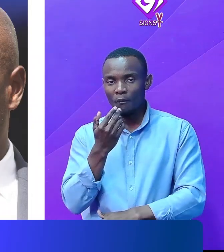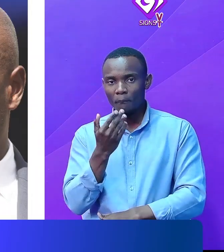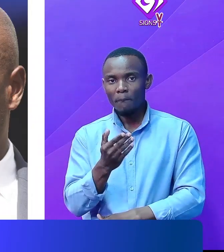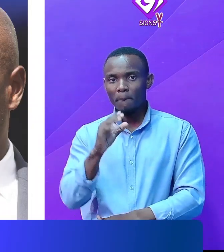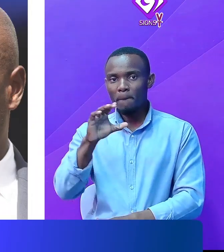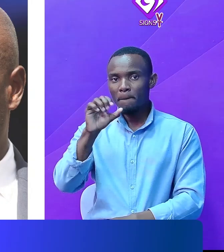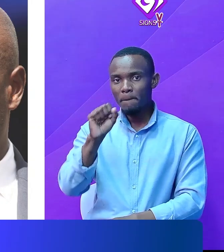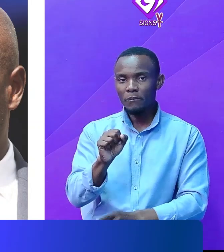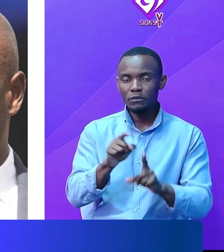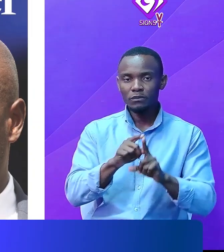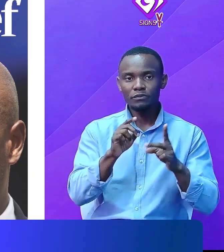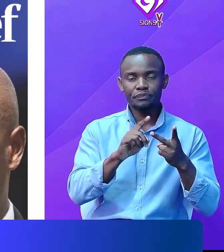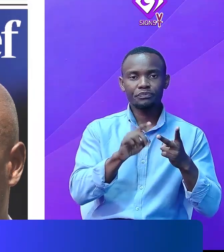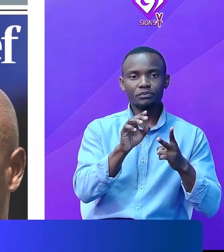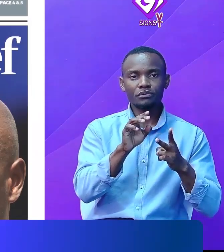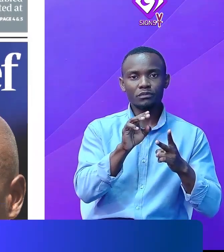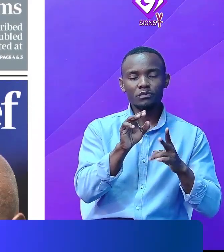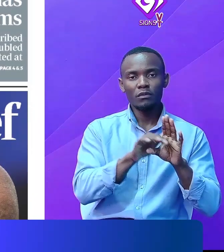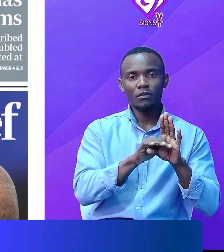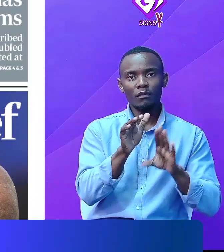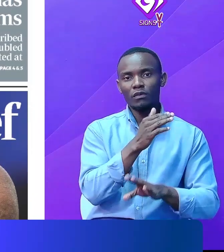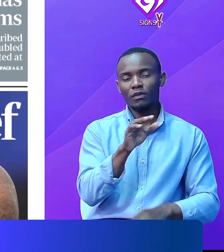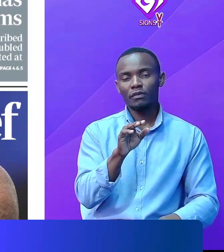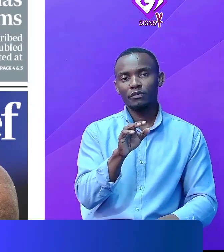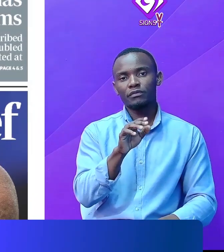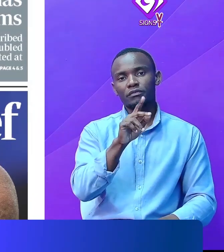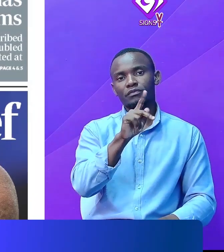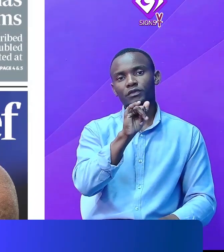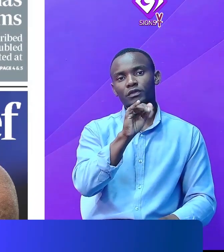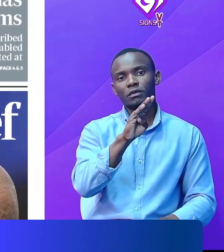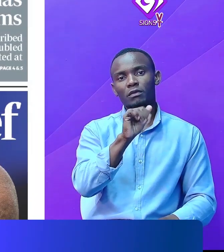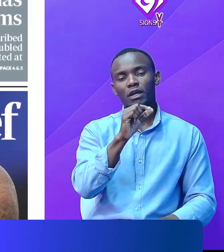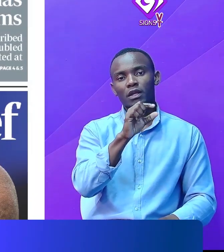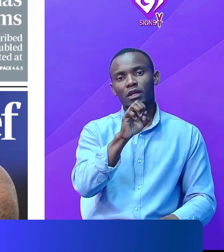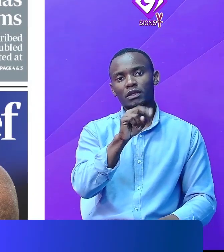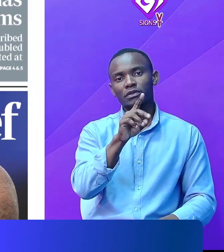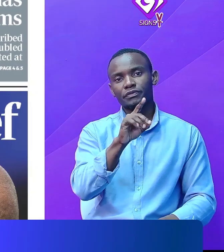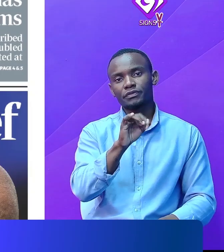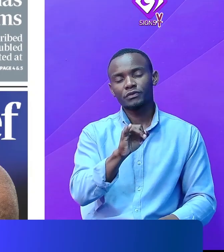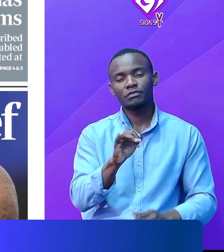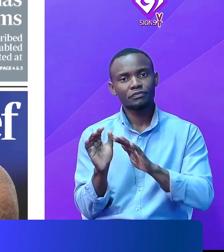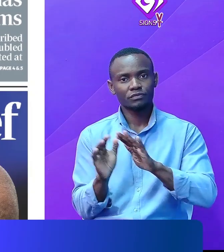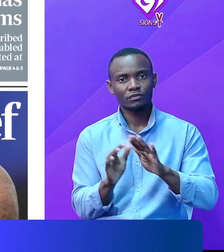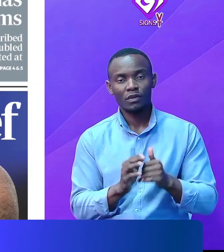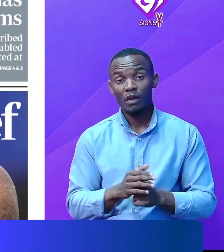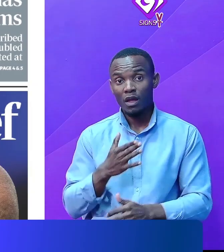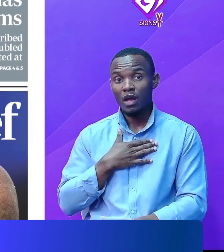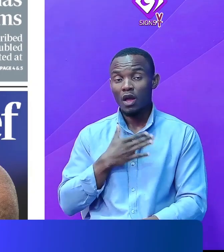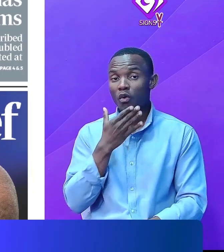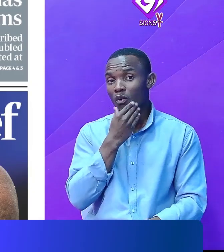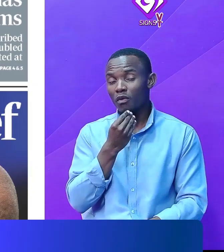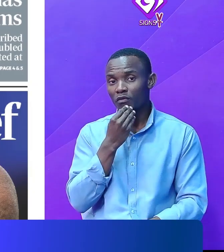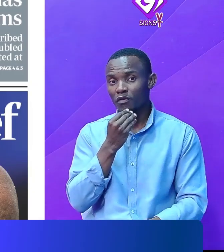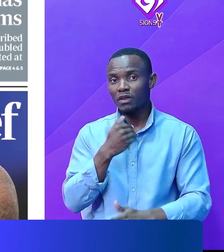MP Kibagendi. From that, our father has anger problems and arrow attack.